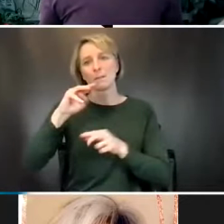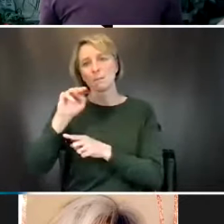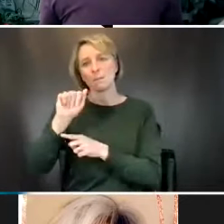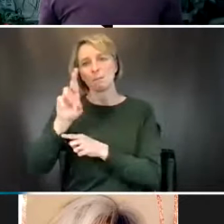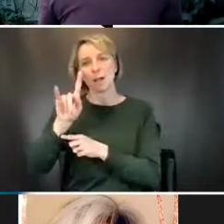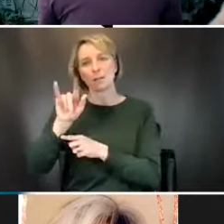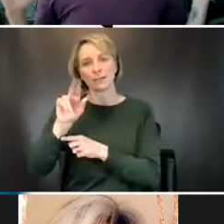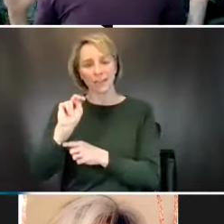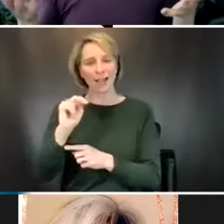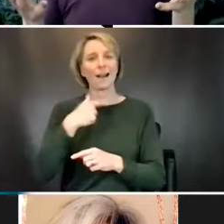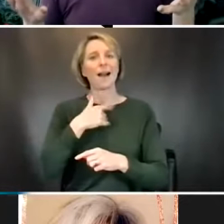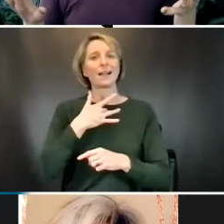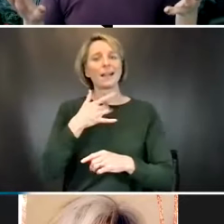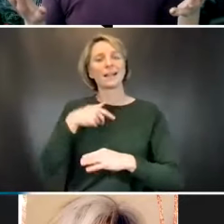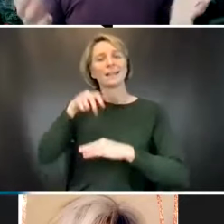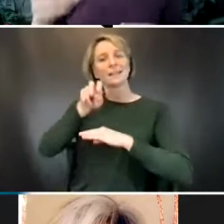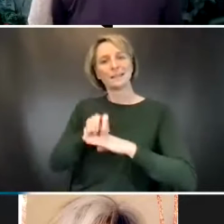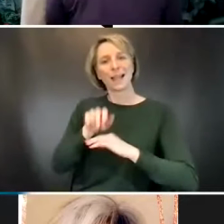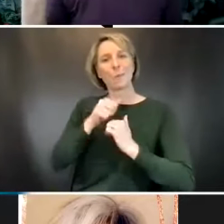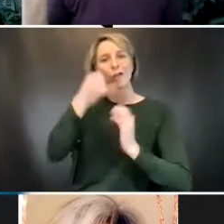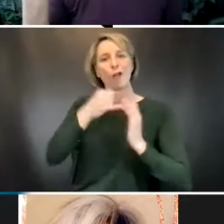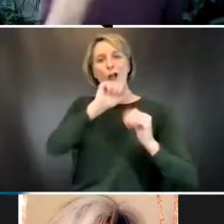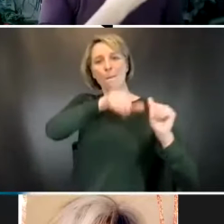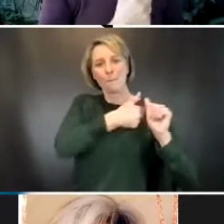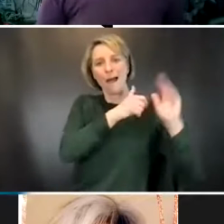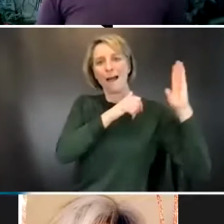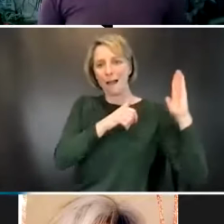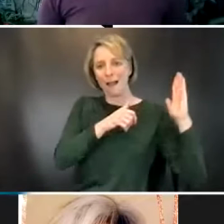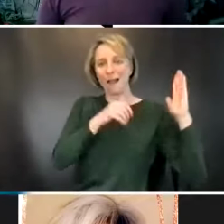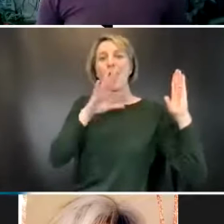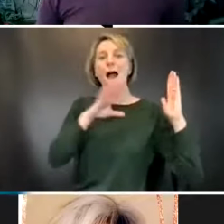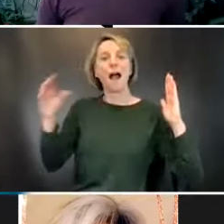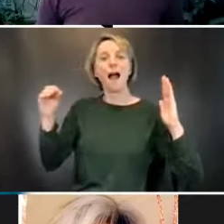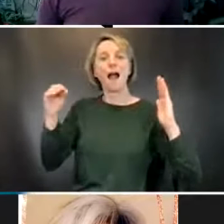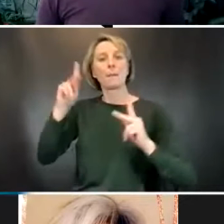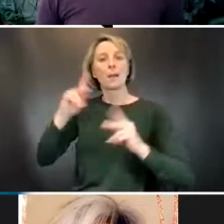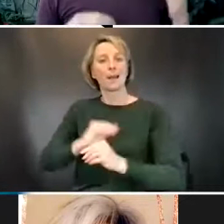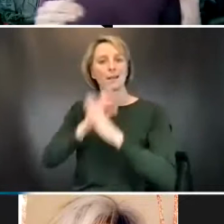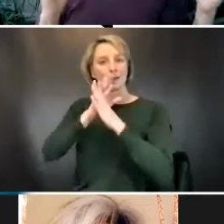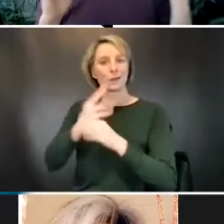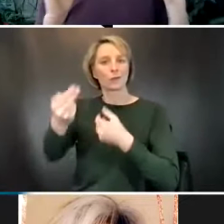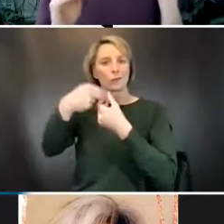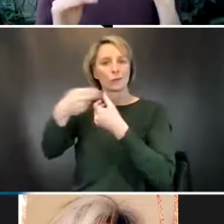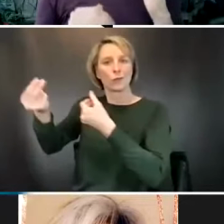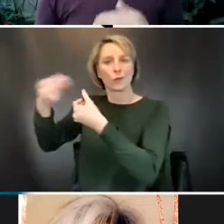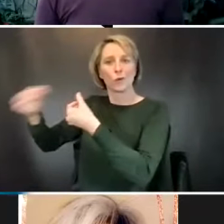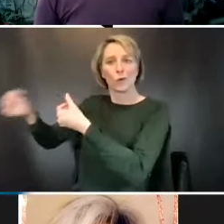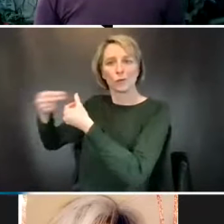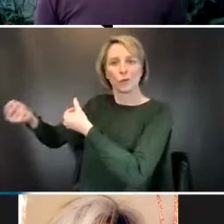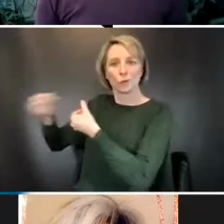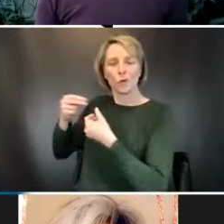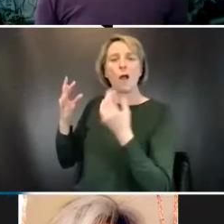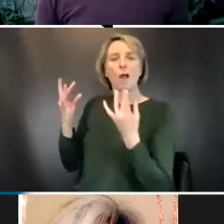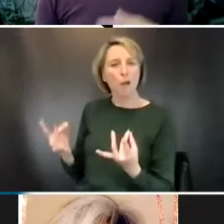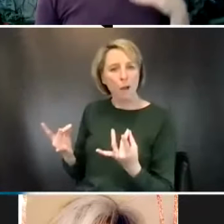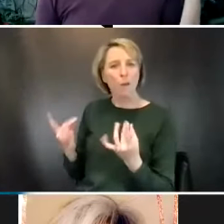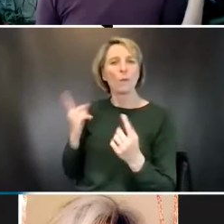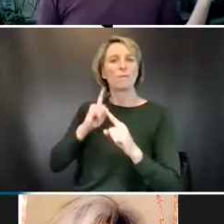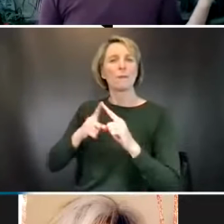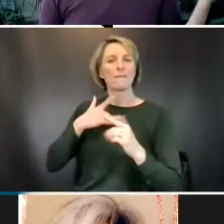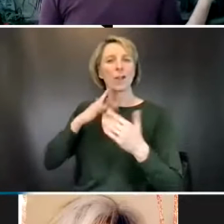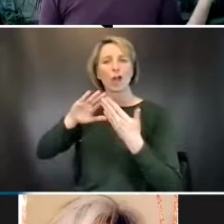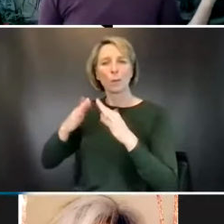of the artwork. And we're in community. So we're hitting 3 self-care markers at the same time.